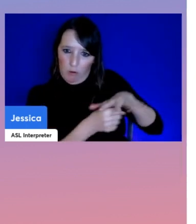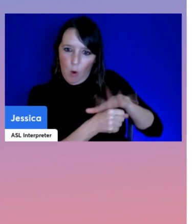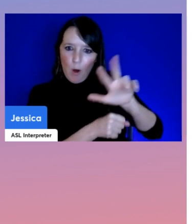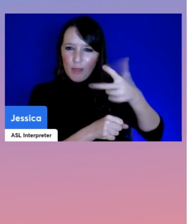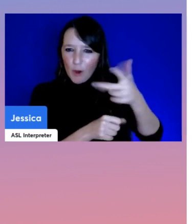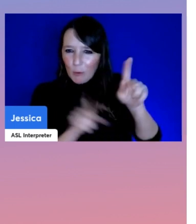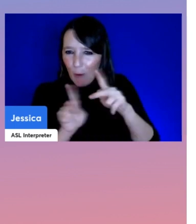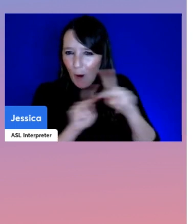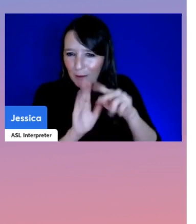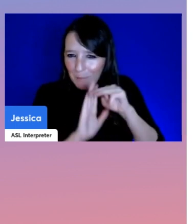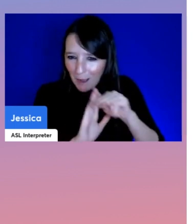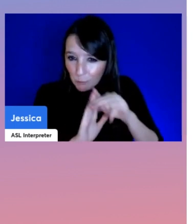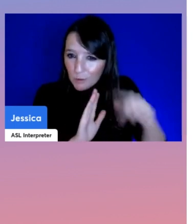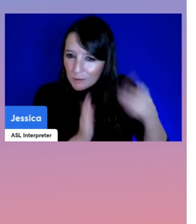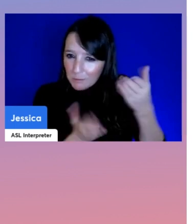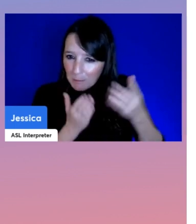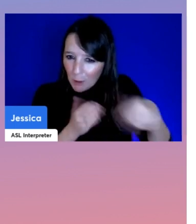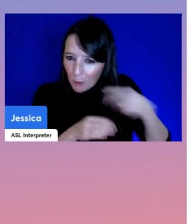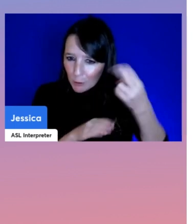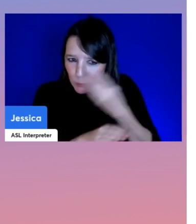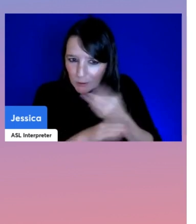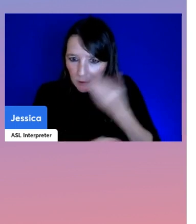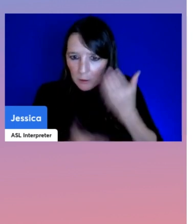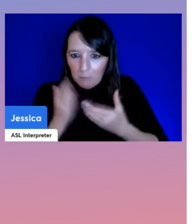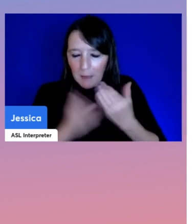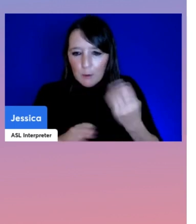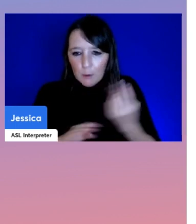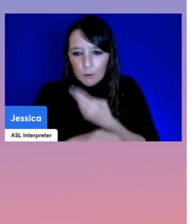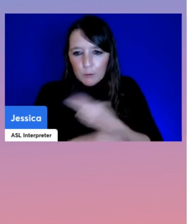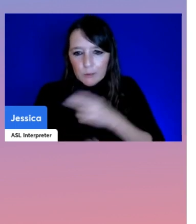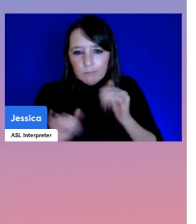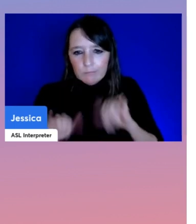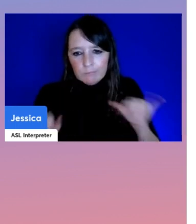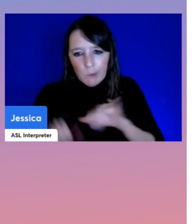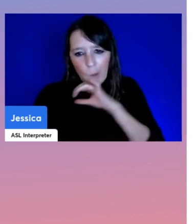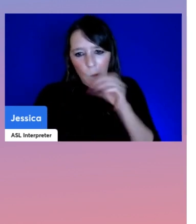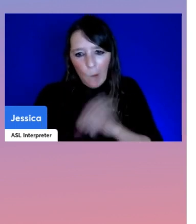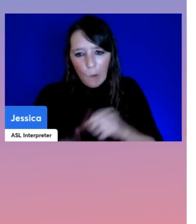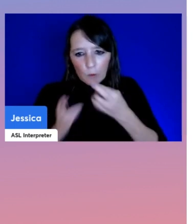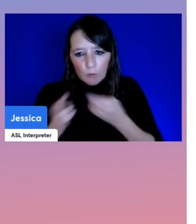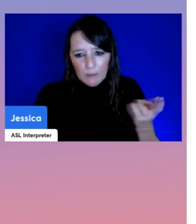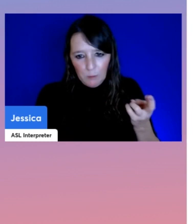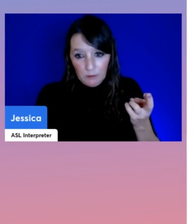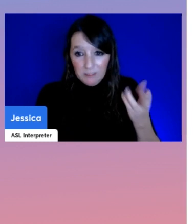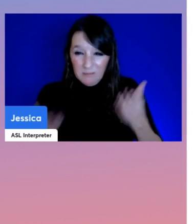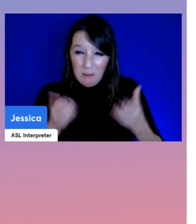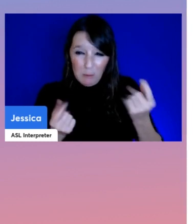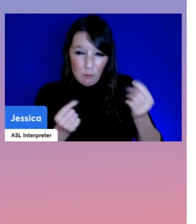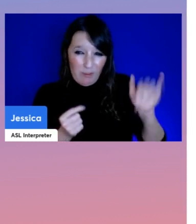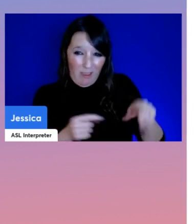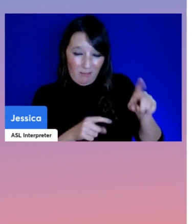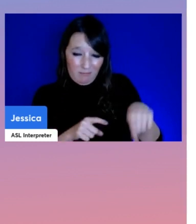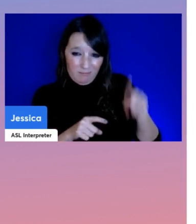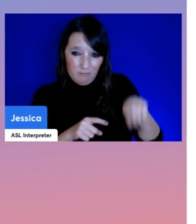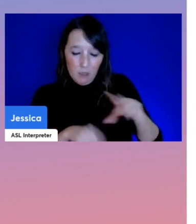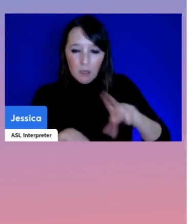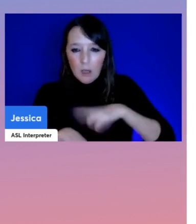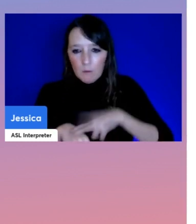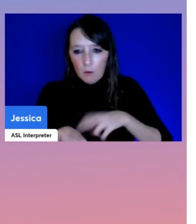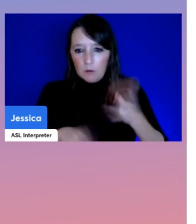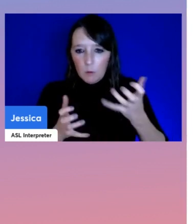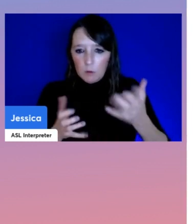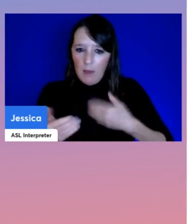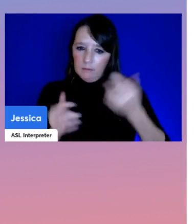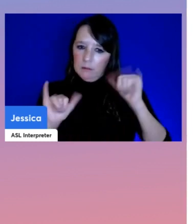modules, and they are using just plain old resources in the root module. So of course you want to have the same sort of